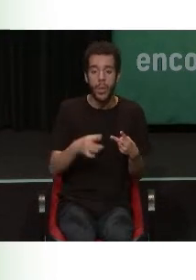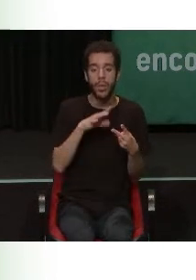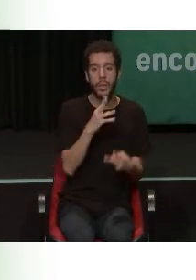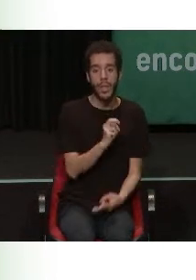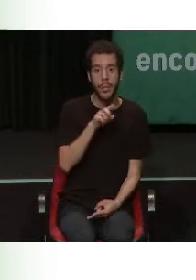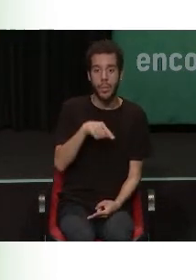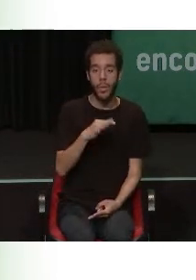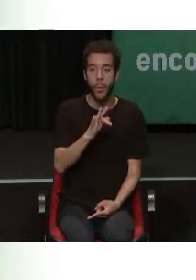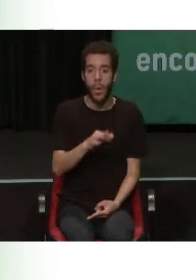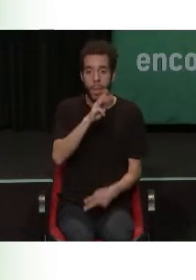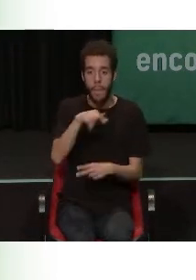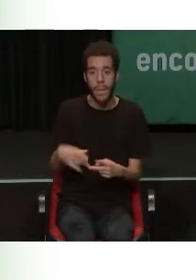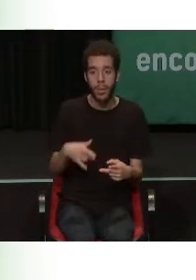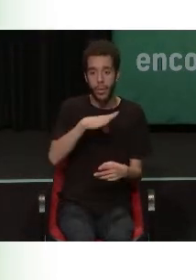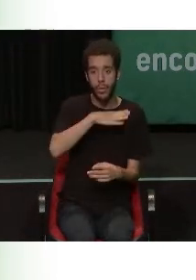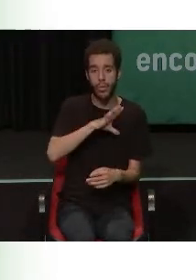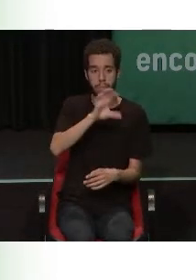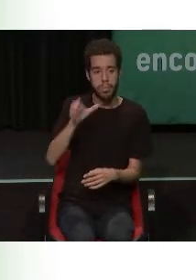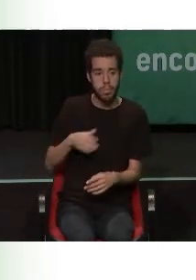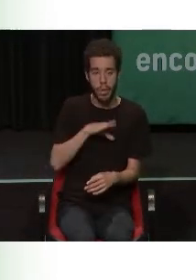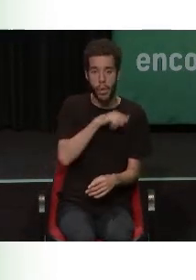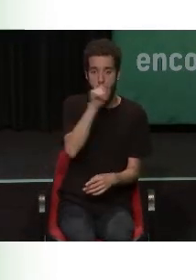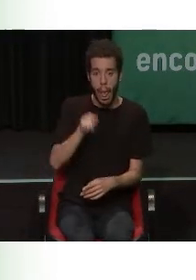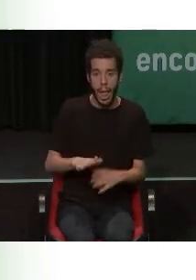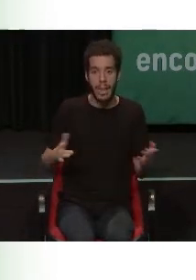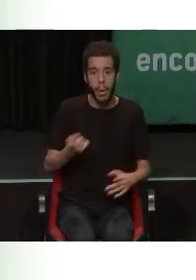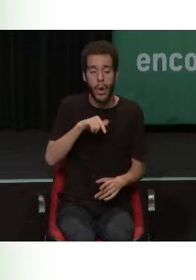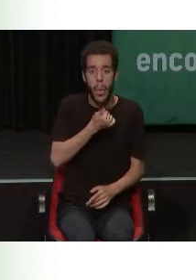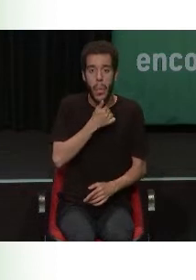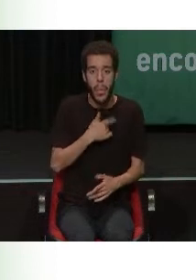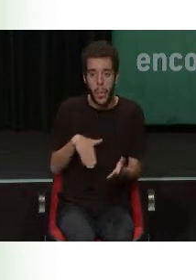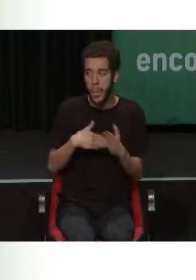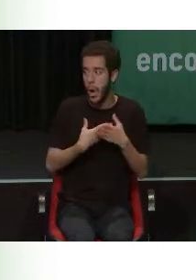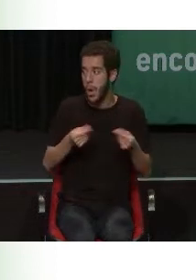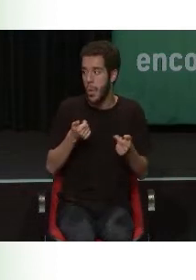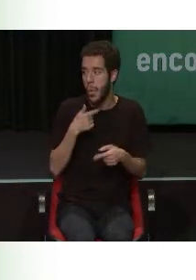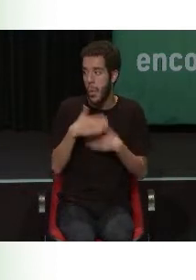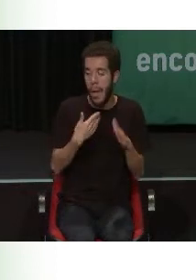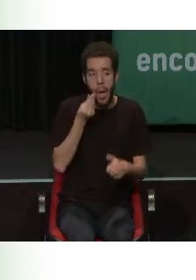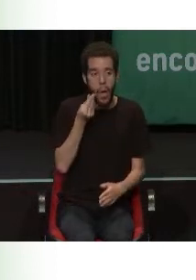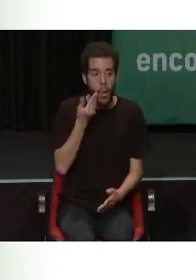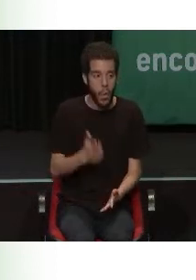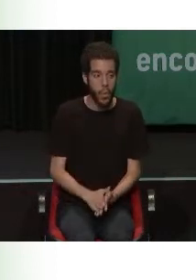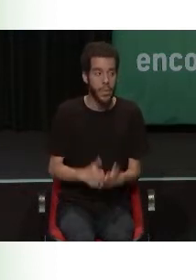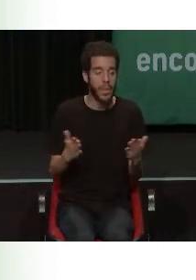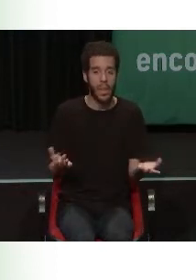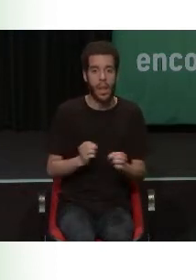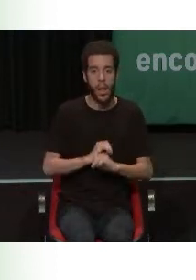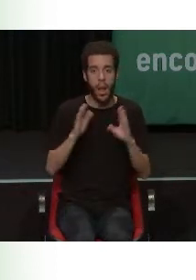world. How did we do that and how can we make it? We see here that also the